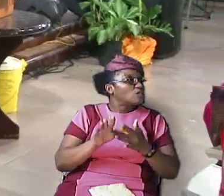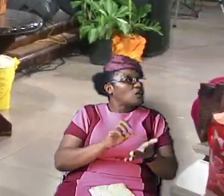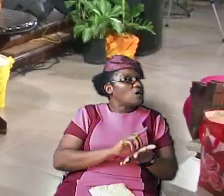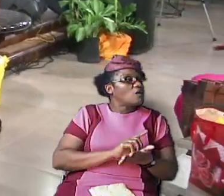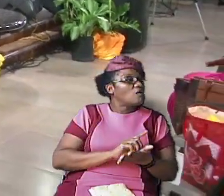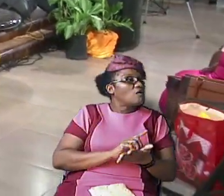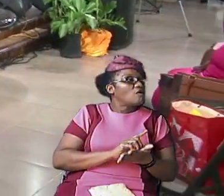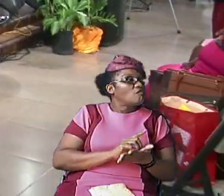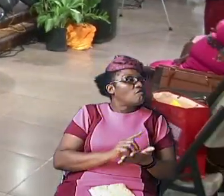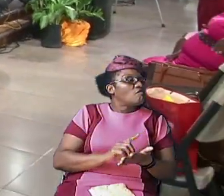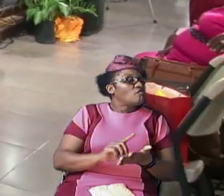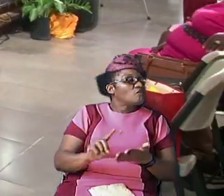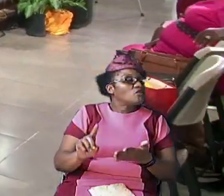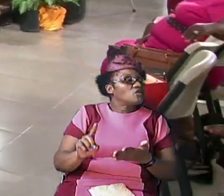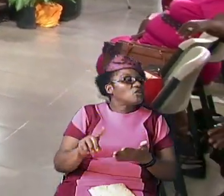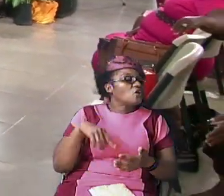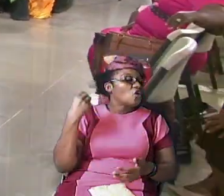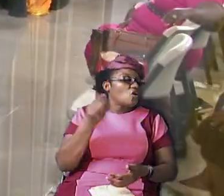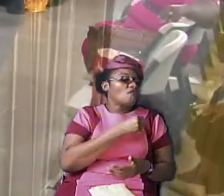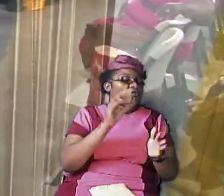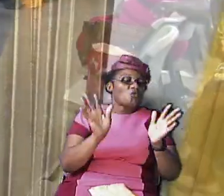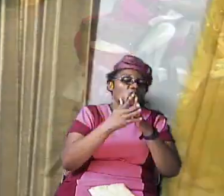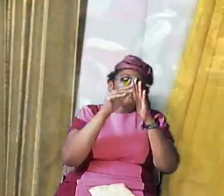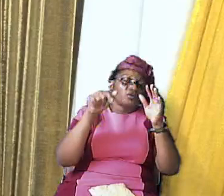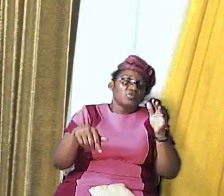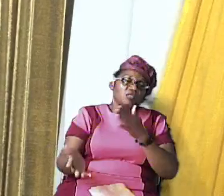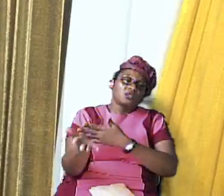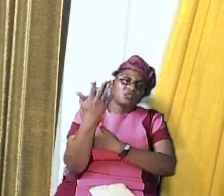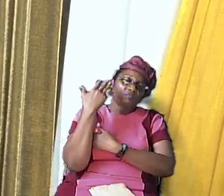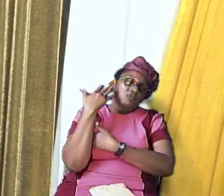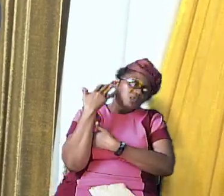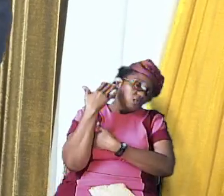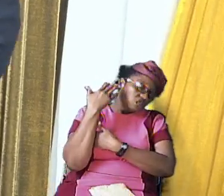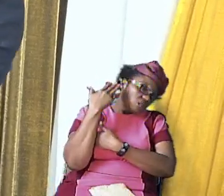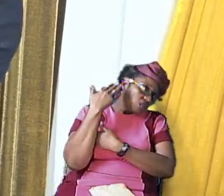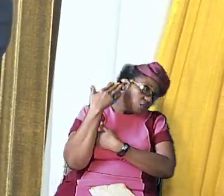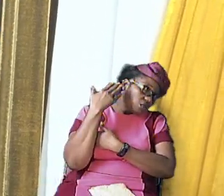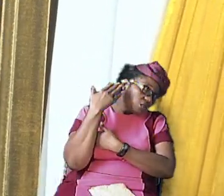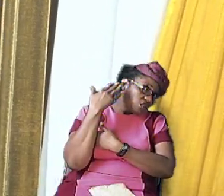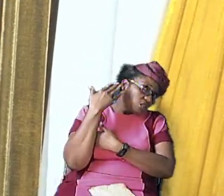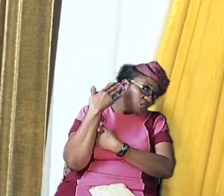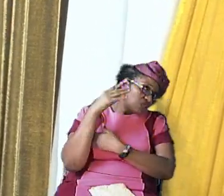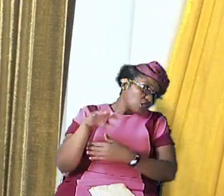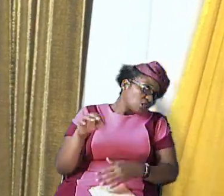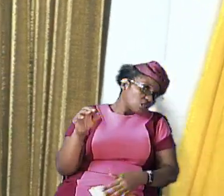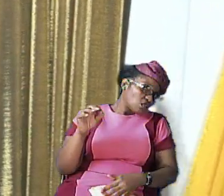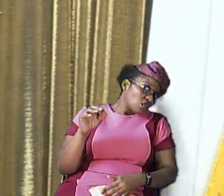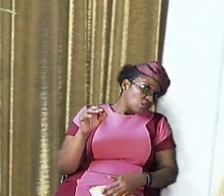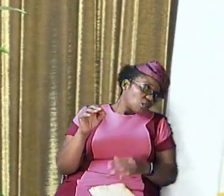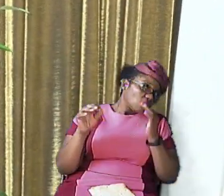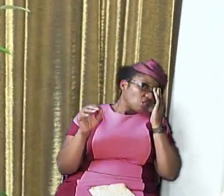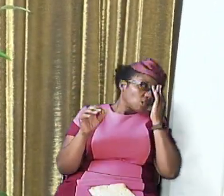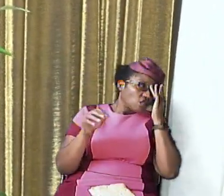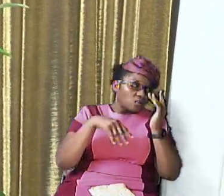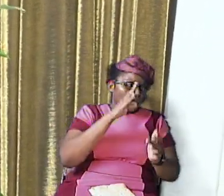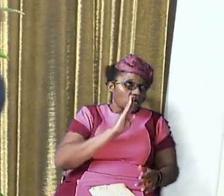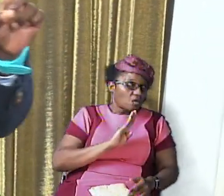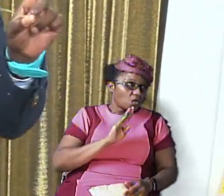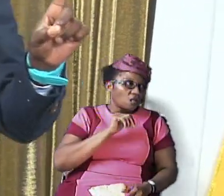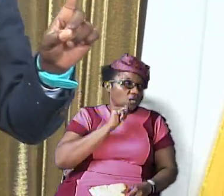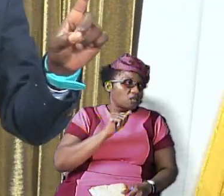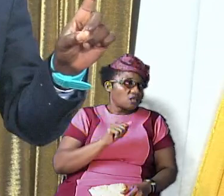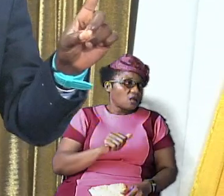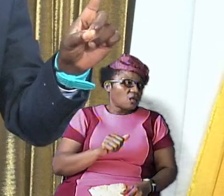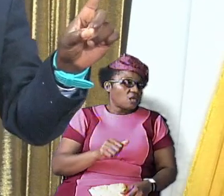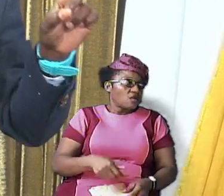God. Thank you, Jesus. You know, I'm just going to pick up from where she left on. You see, God has not given